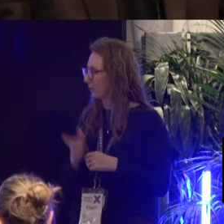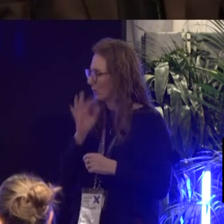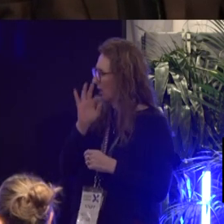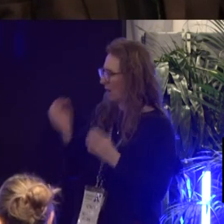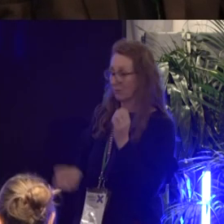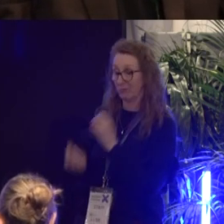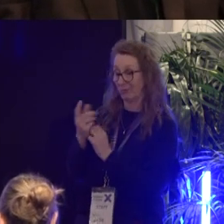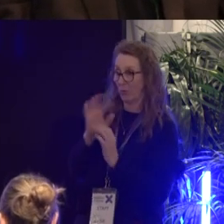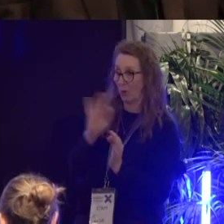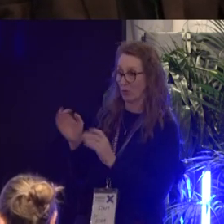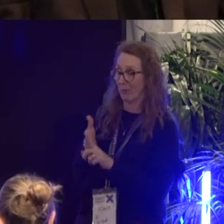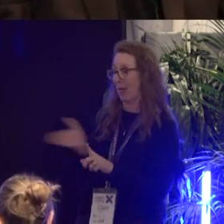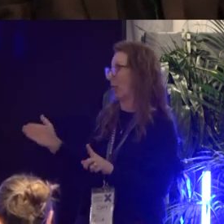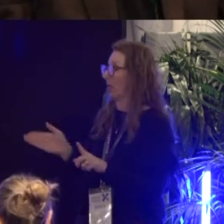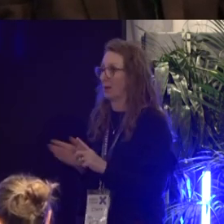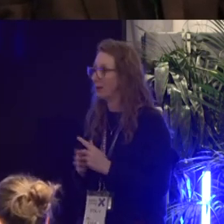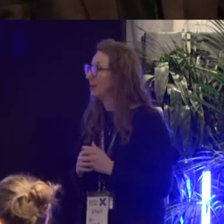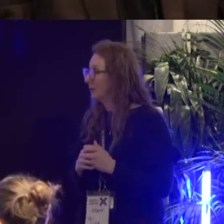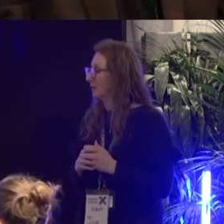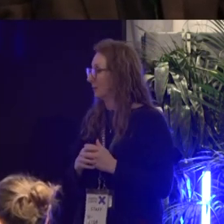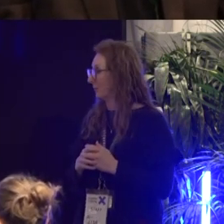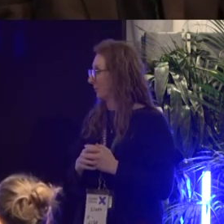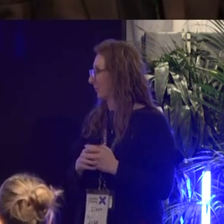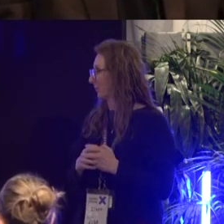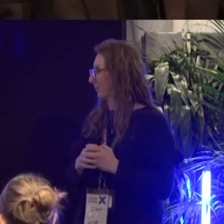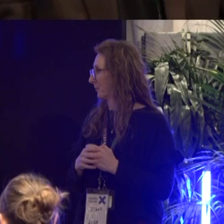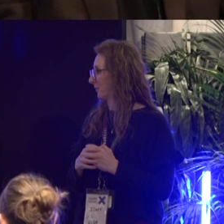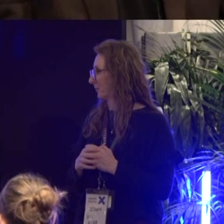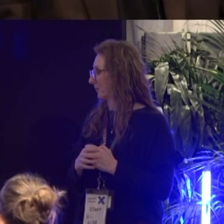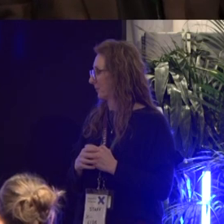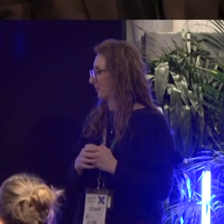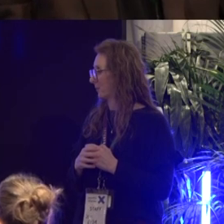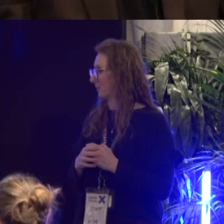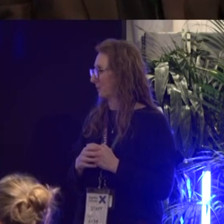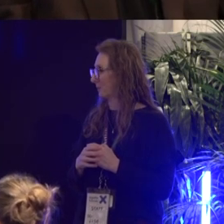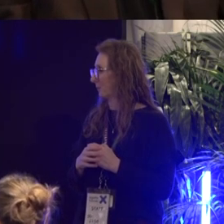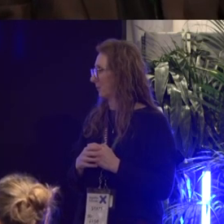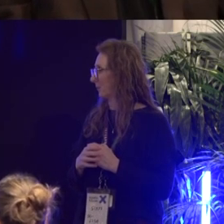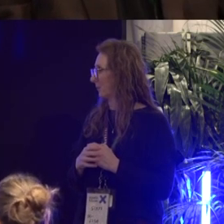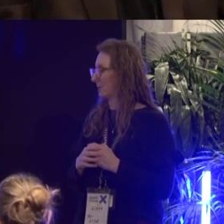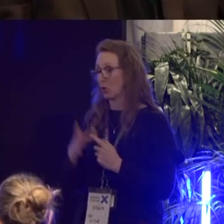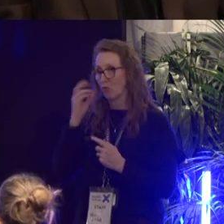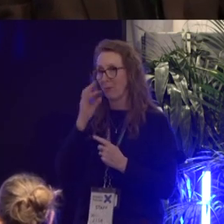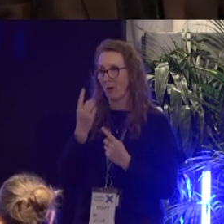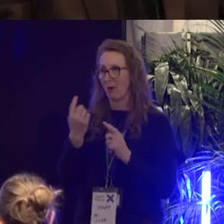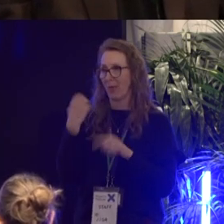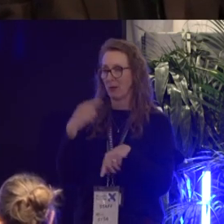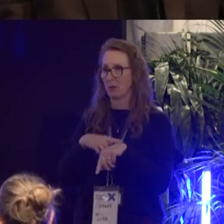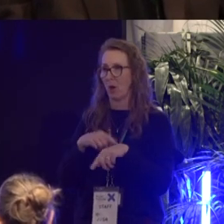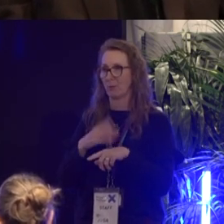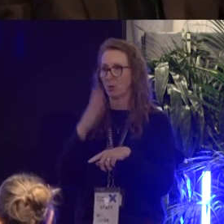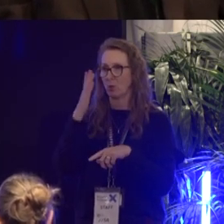question, a bit off piece, isn't it? But like, when was Can you remember the last time you went to the cinema